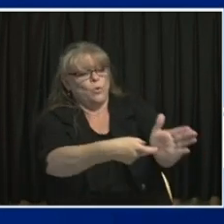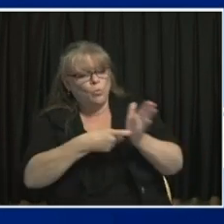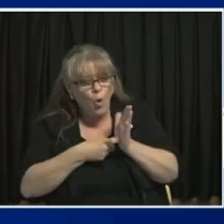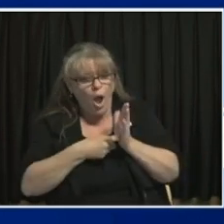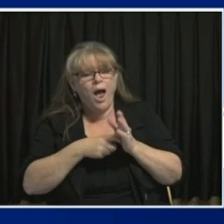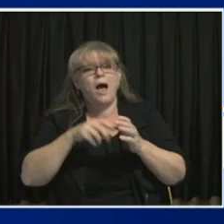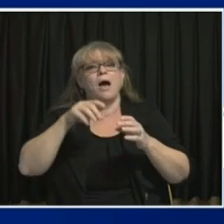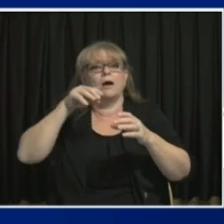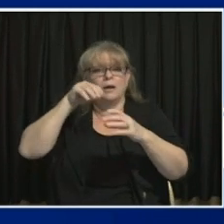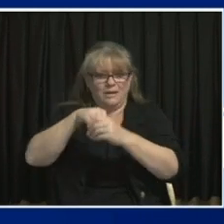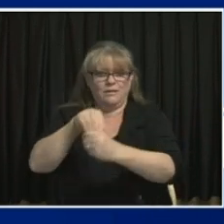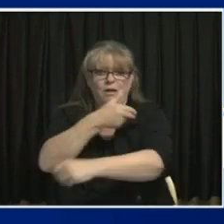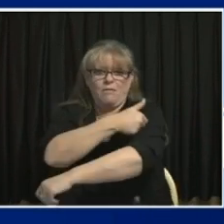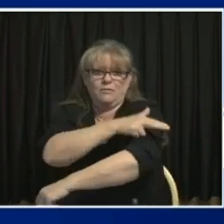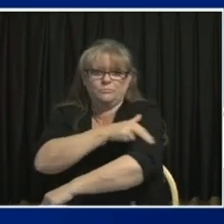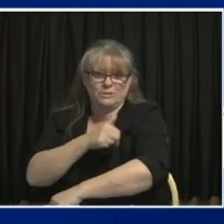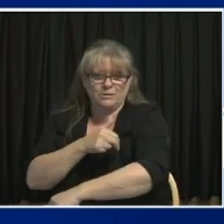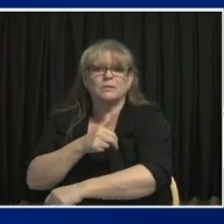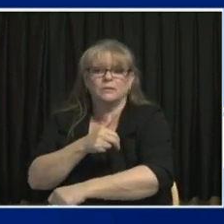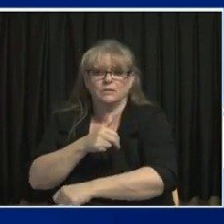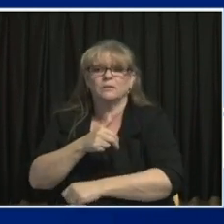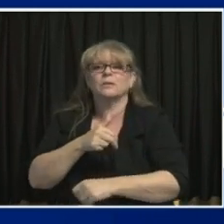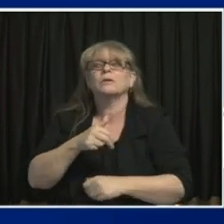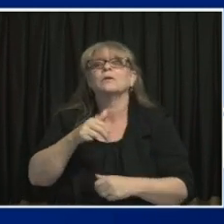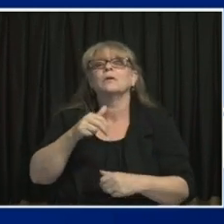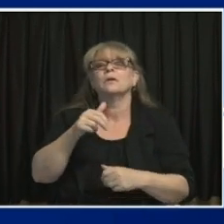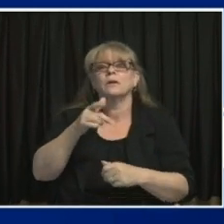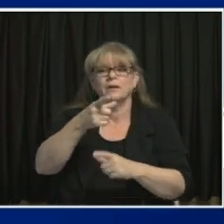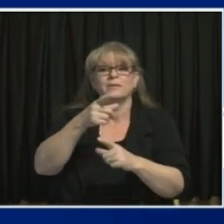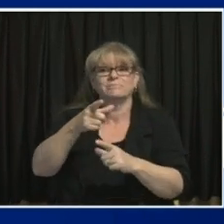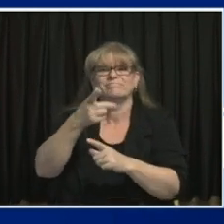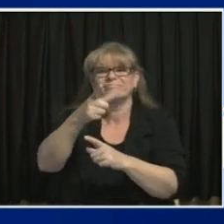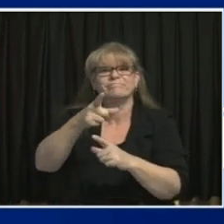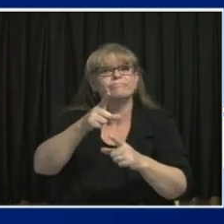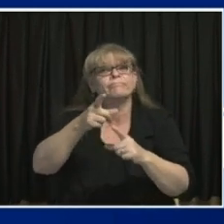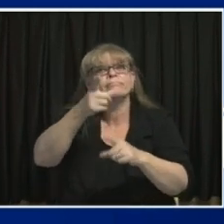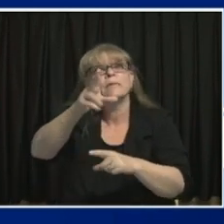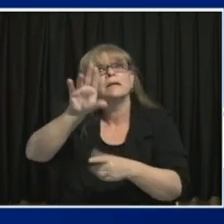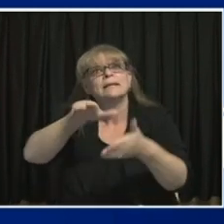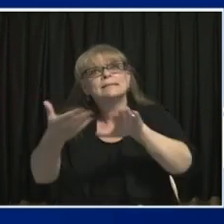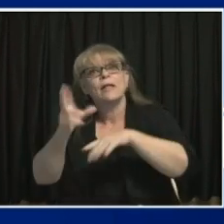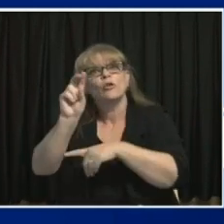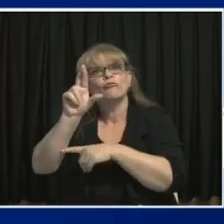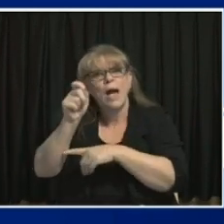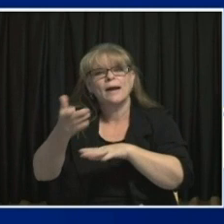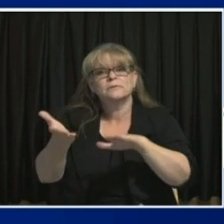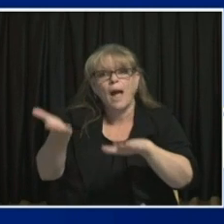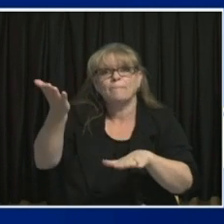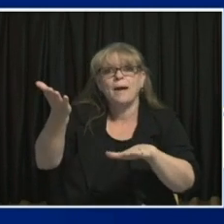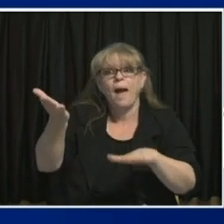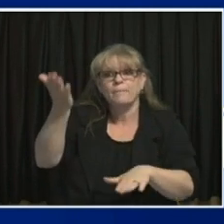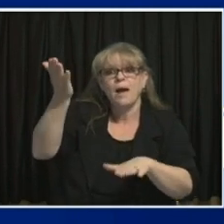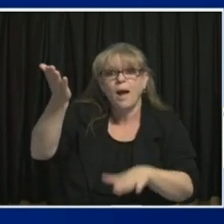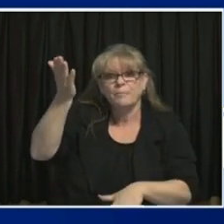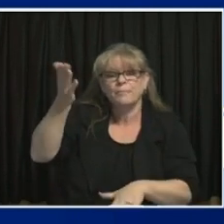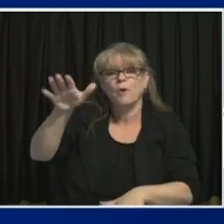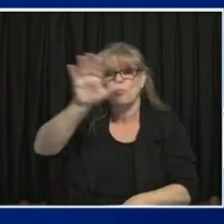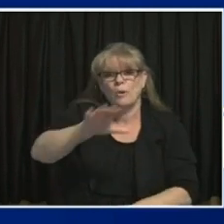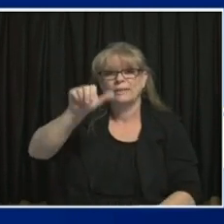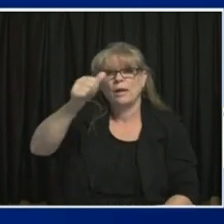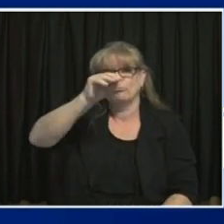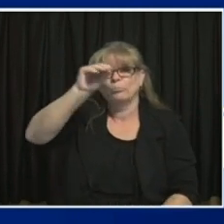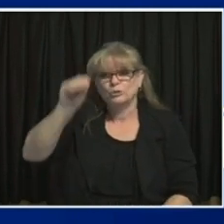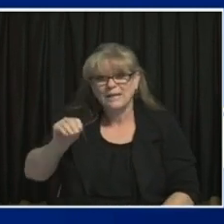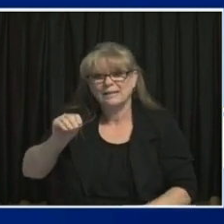be around 1 in 100 who contract it, significantly higher for people in their 70s and 80s, as is the hospitalization rate. That's really